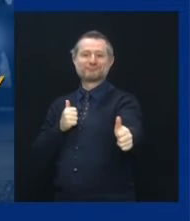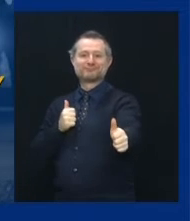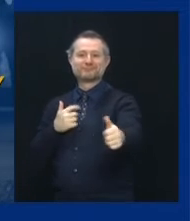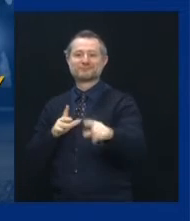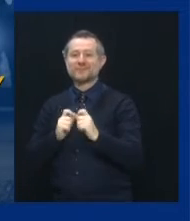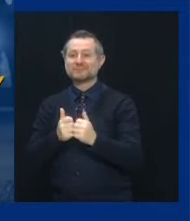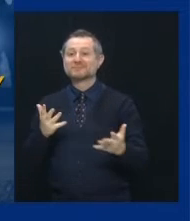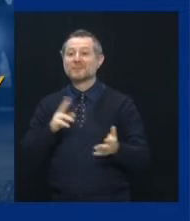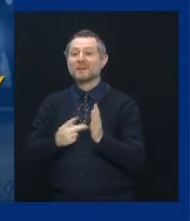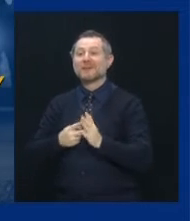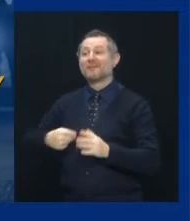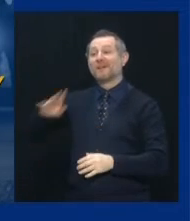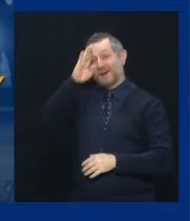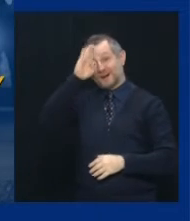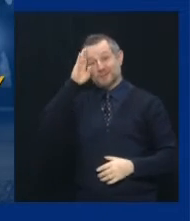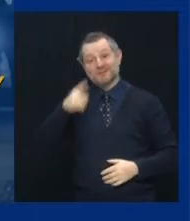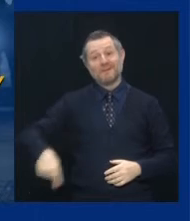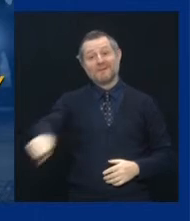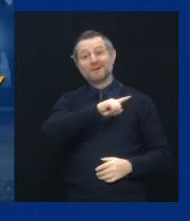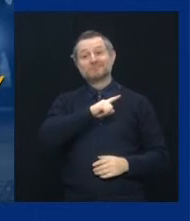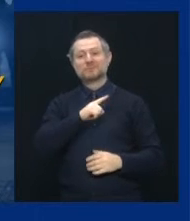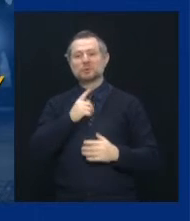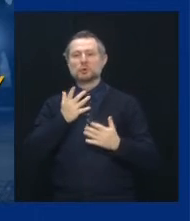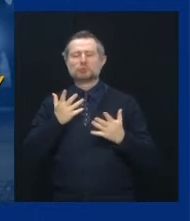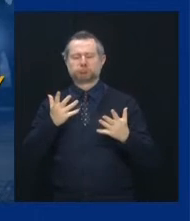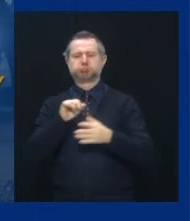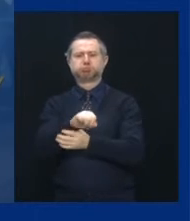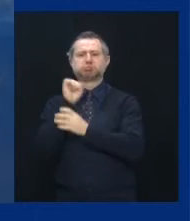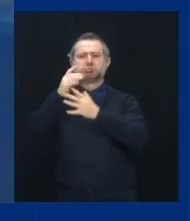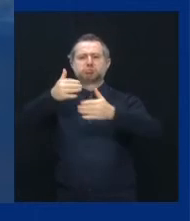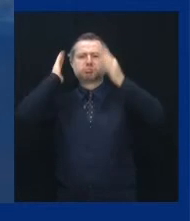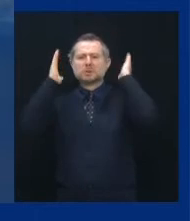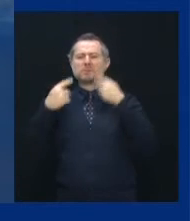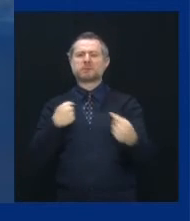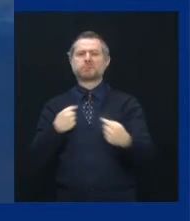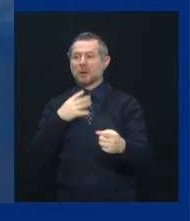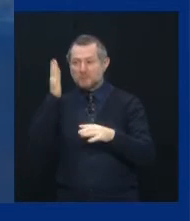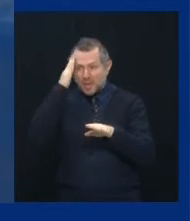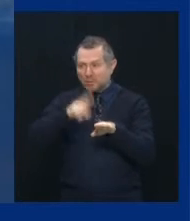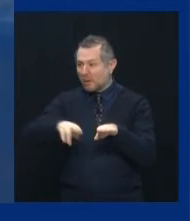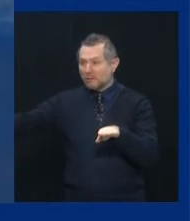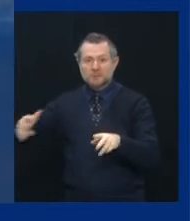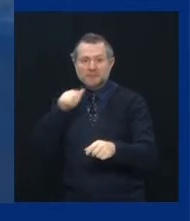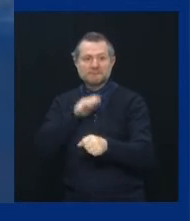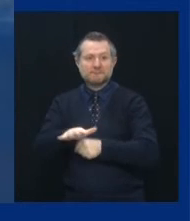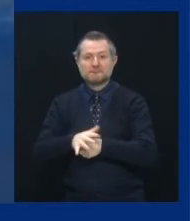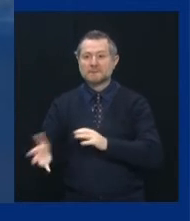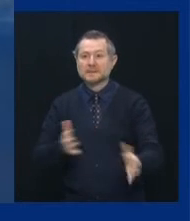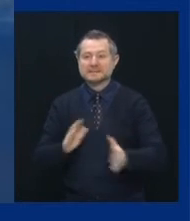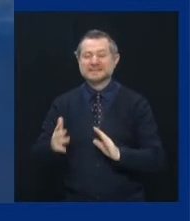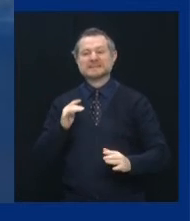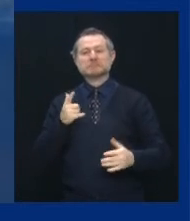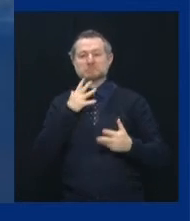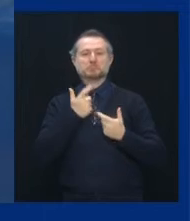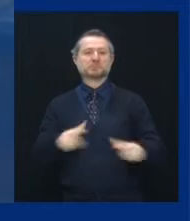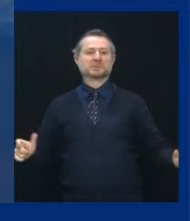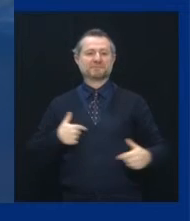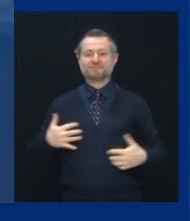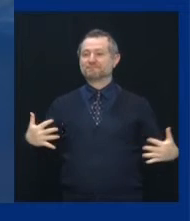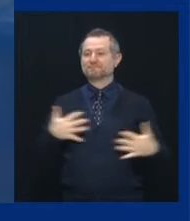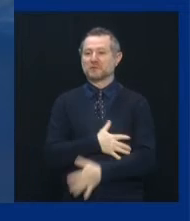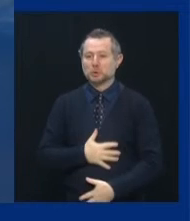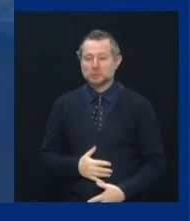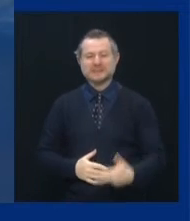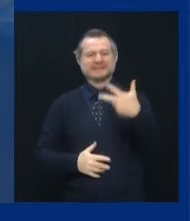hospitals. And that's the very real fear that we're dealing with now. So 3 priorities: slow